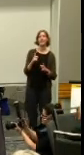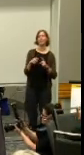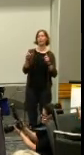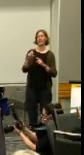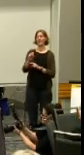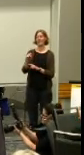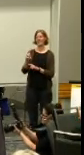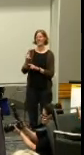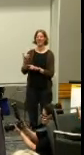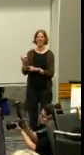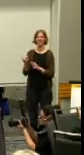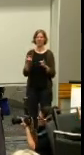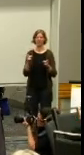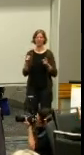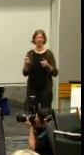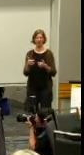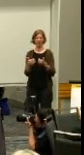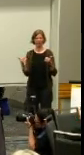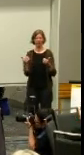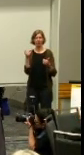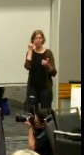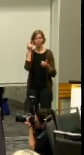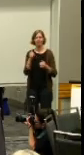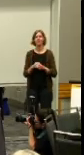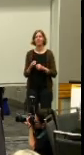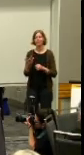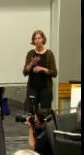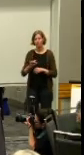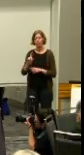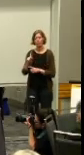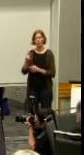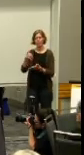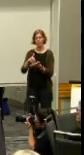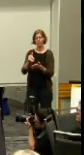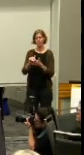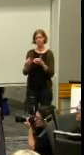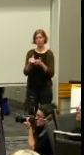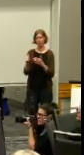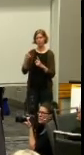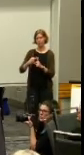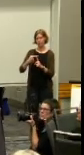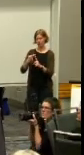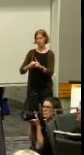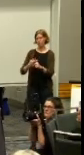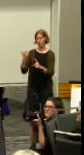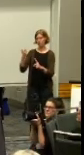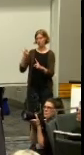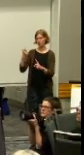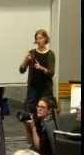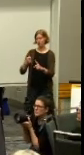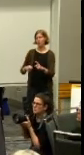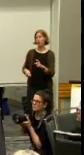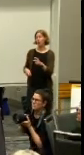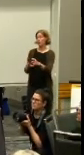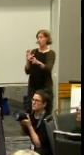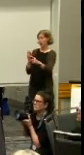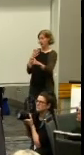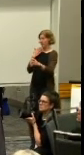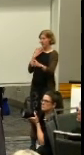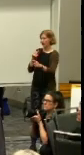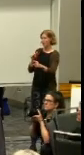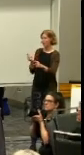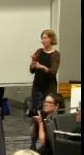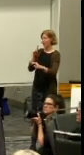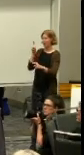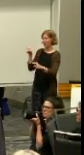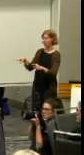And that's, yeah, about $1,000 a month. Okay, so one of the other questions that kind of is lingering in the back of my mind